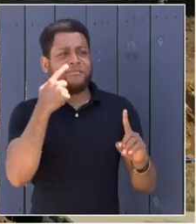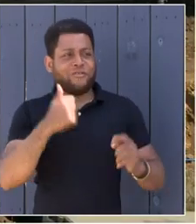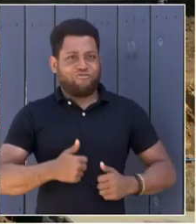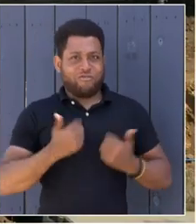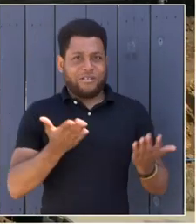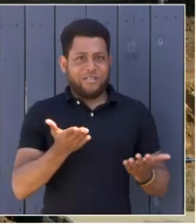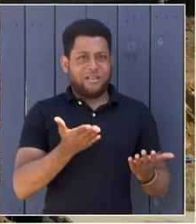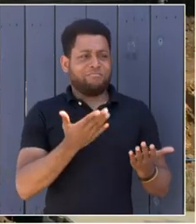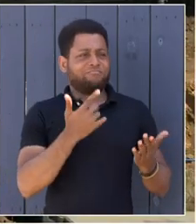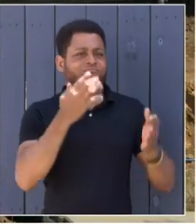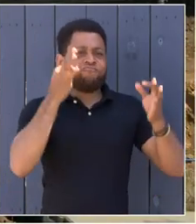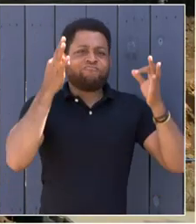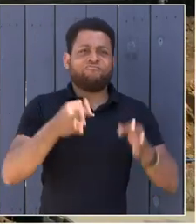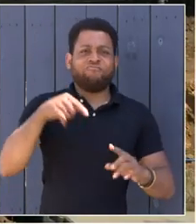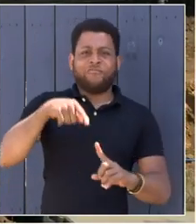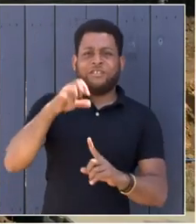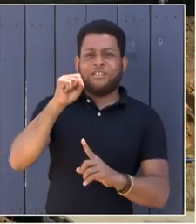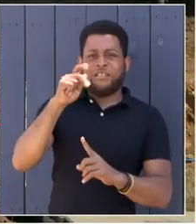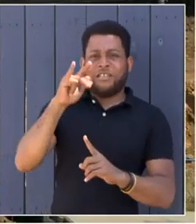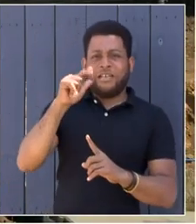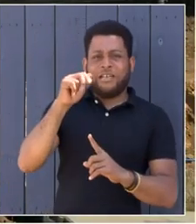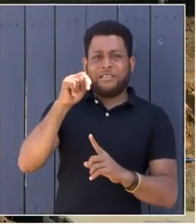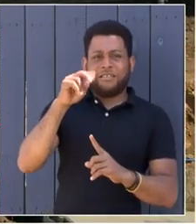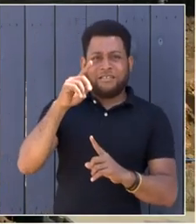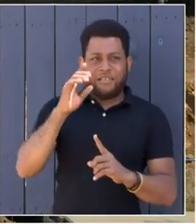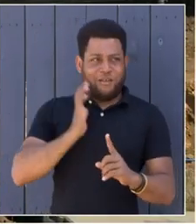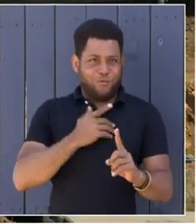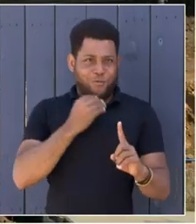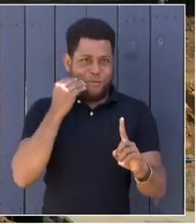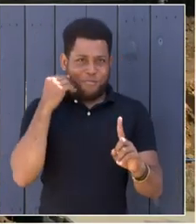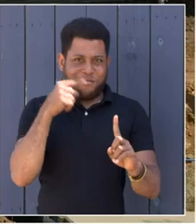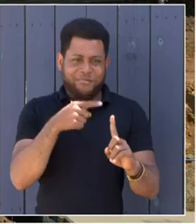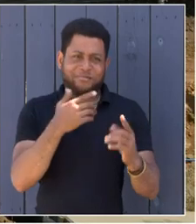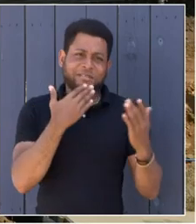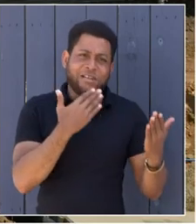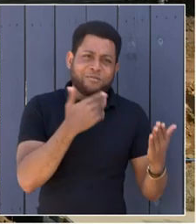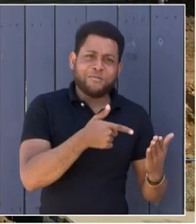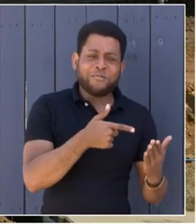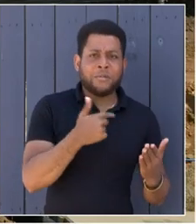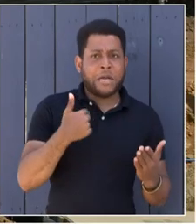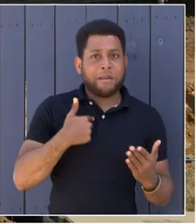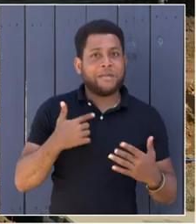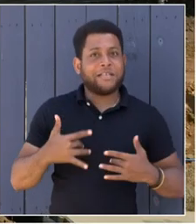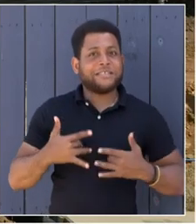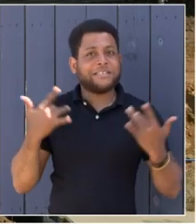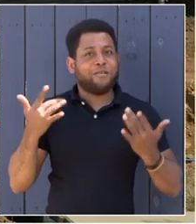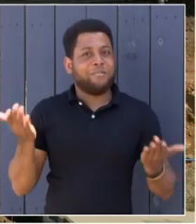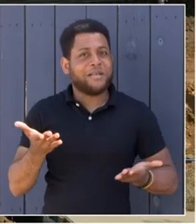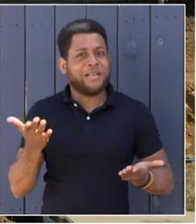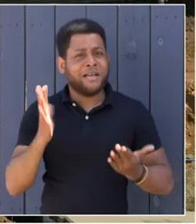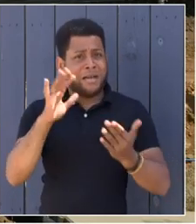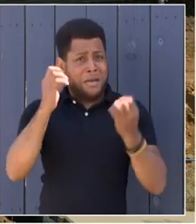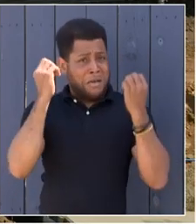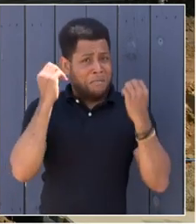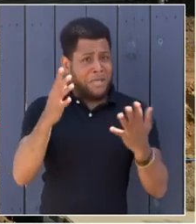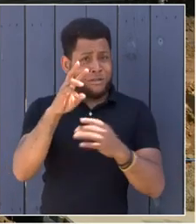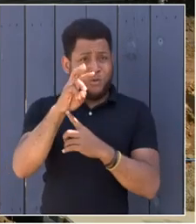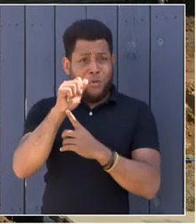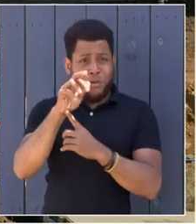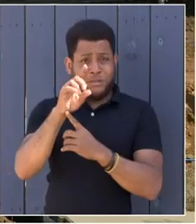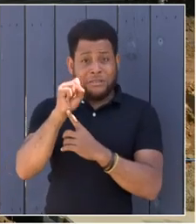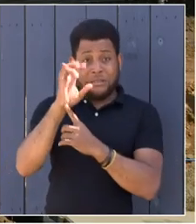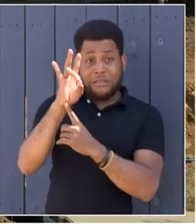home. And I am just thrilled to be here with so much of the Hillcrest and Ward 7 community. Give yourselves a round of